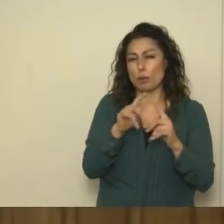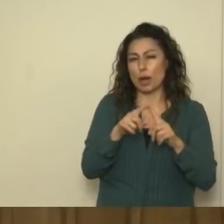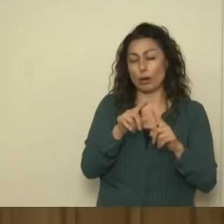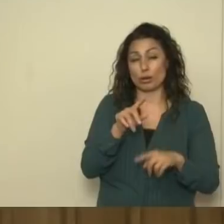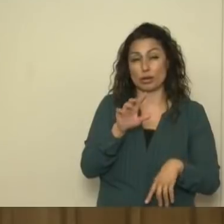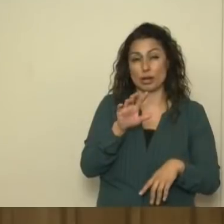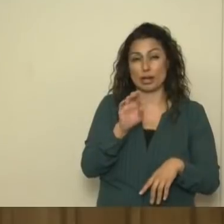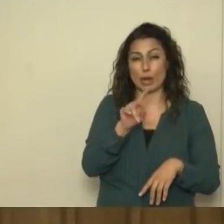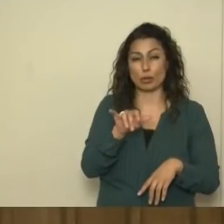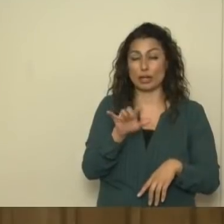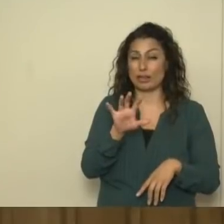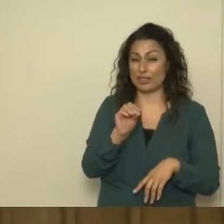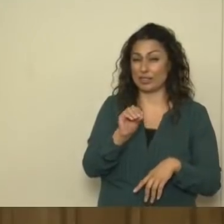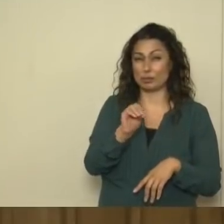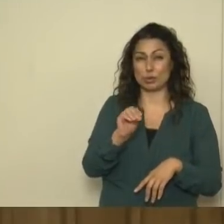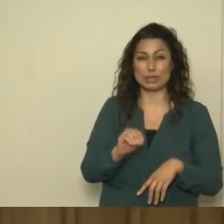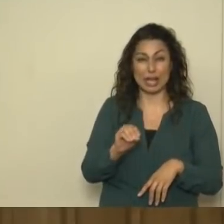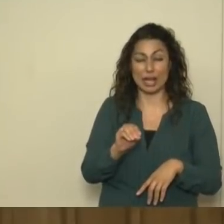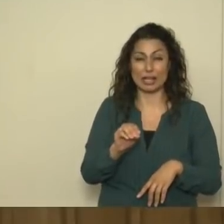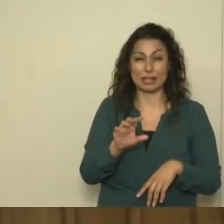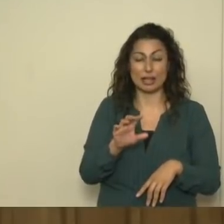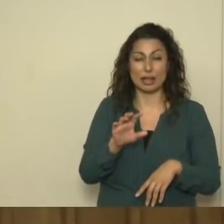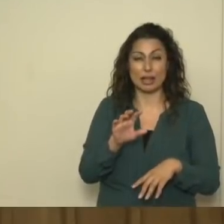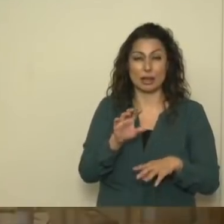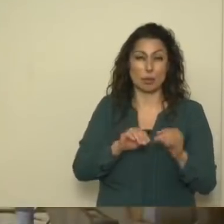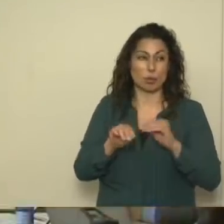50% of their mobility is their own folks.